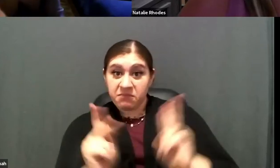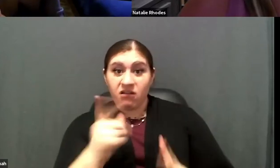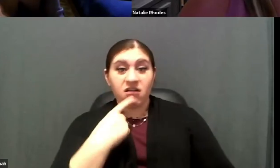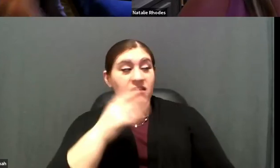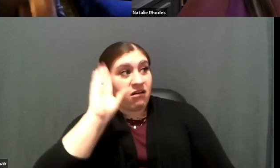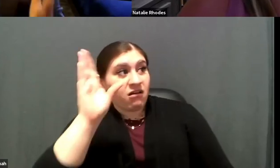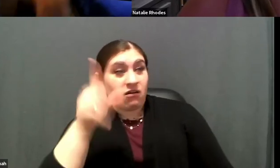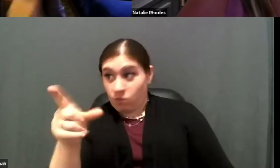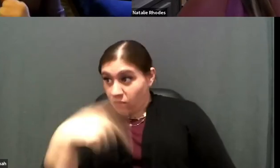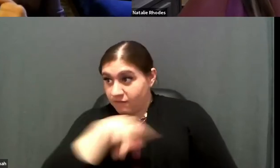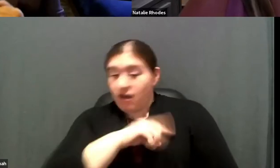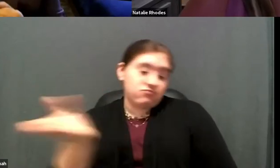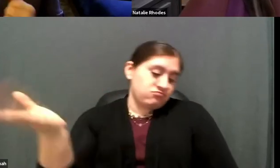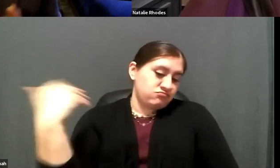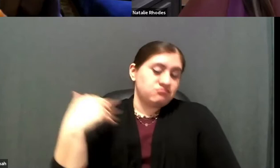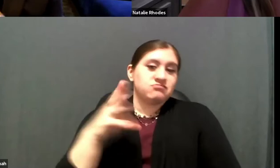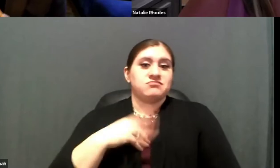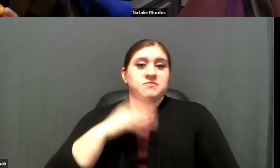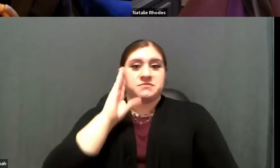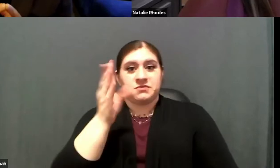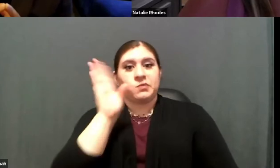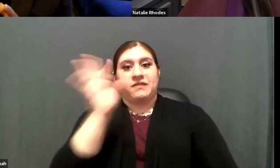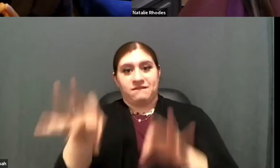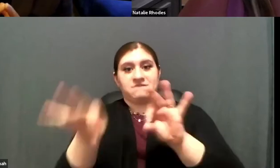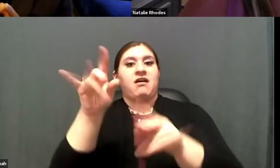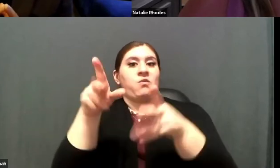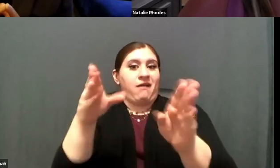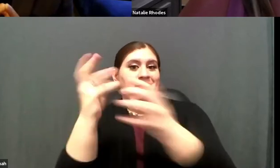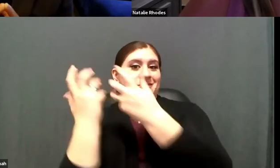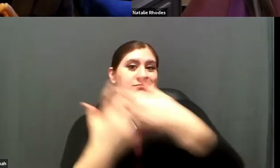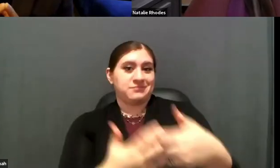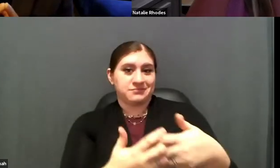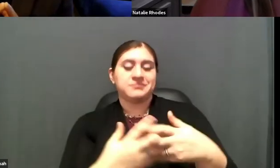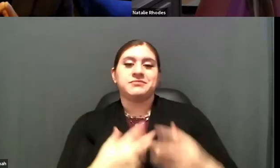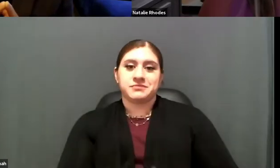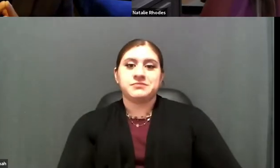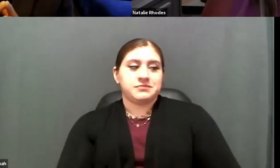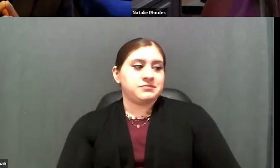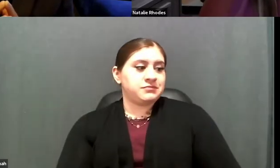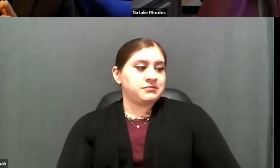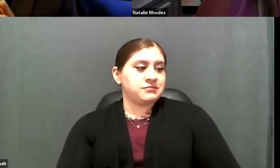and you're quality, come on in. We'll find a way to make this work. Good.